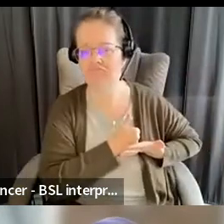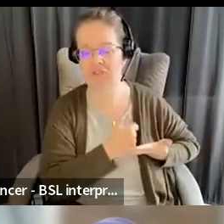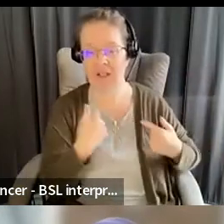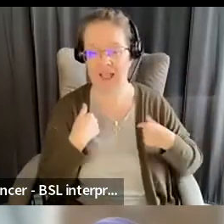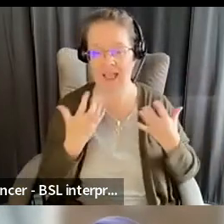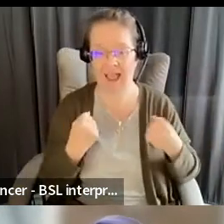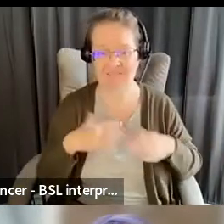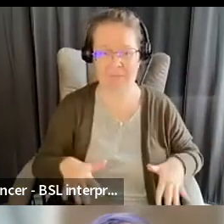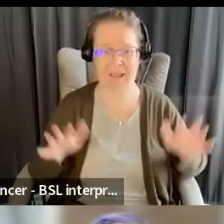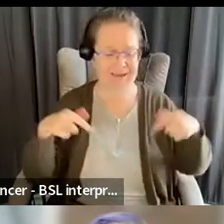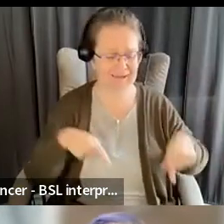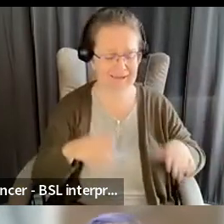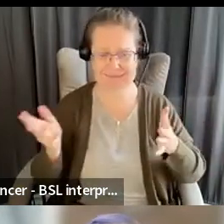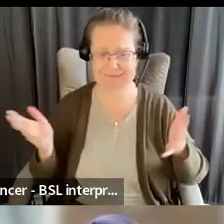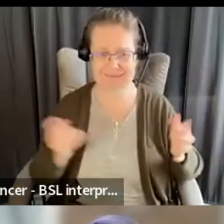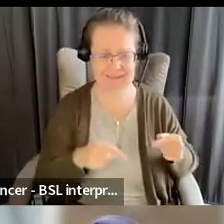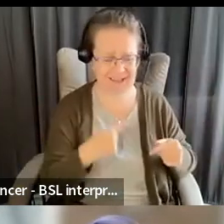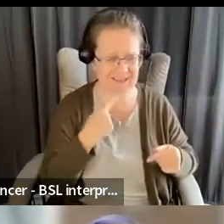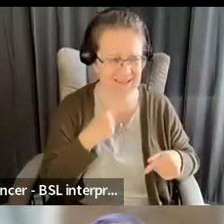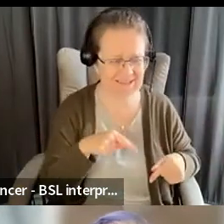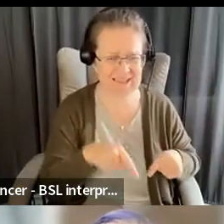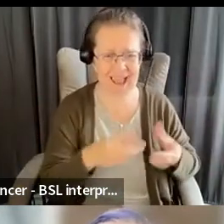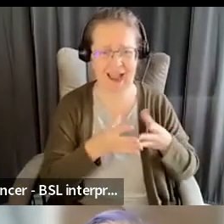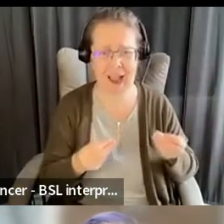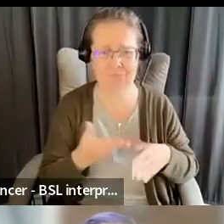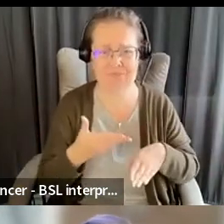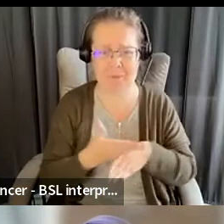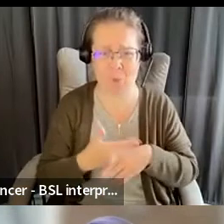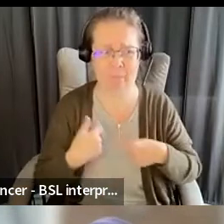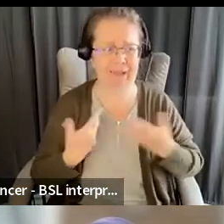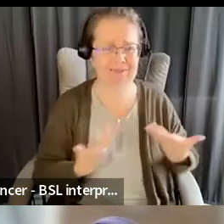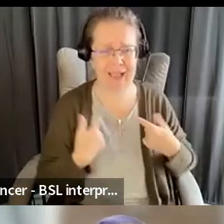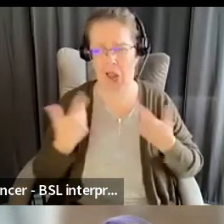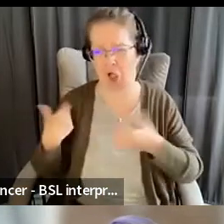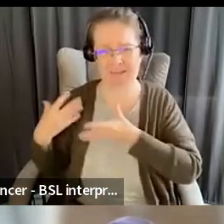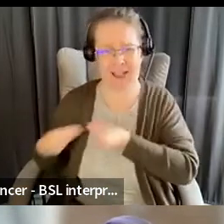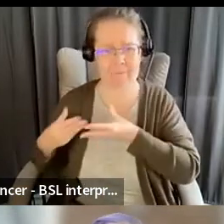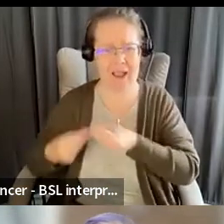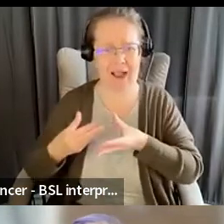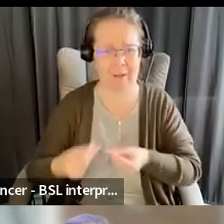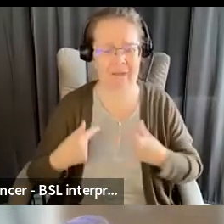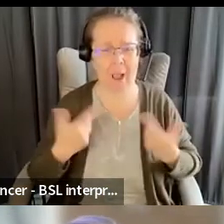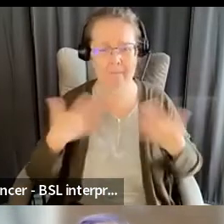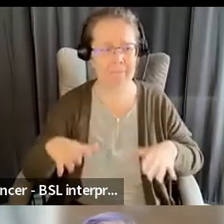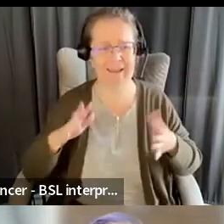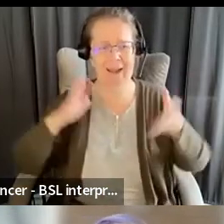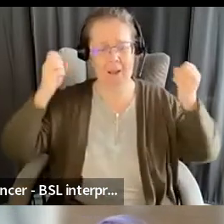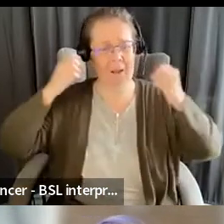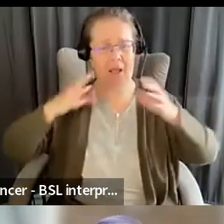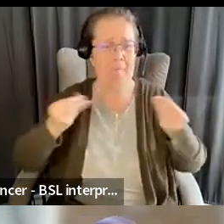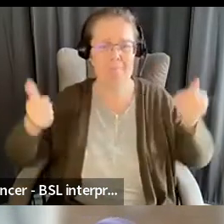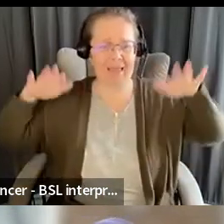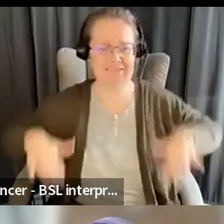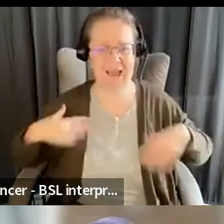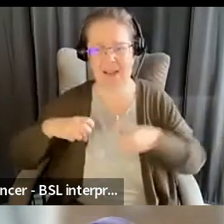panic because I said, oh my goodness, it says about gaps in employment. And I've, you know, had quite a lot of gaps because I've had meltdowns and then had to leave jobs. And it looks, you